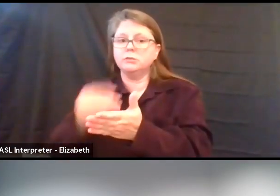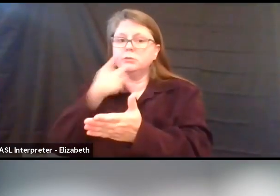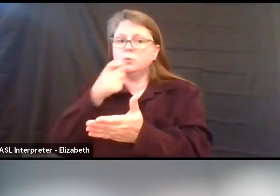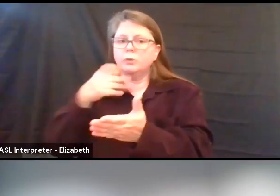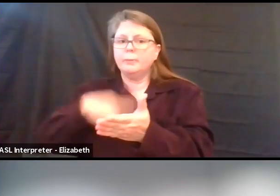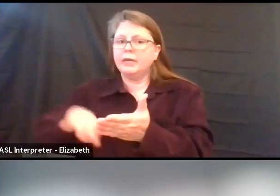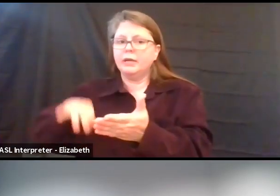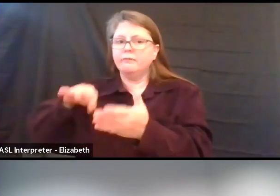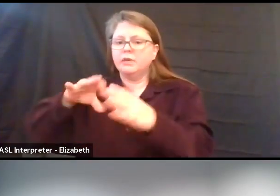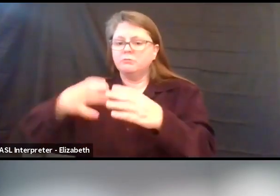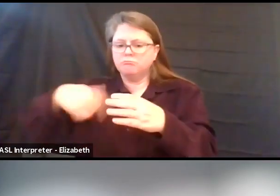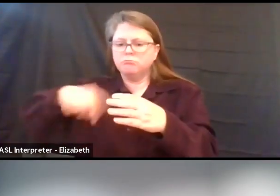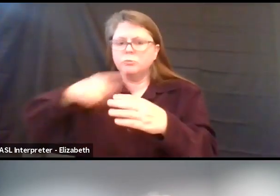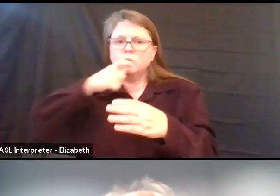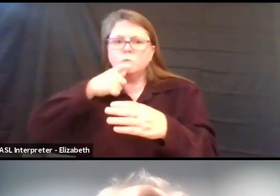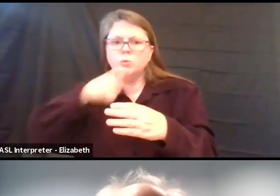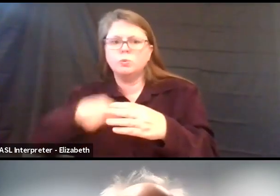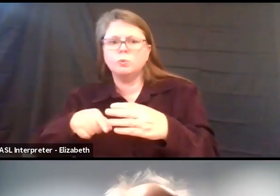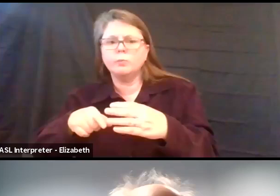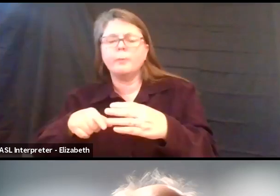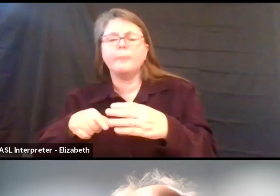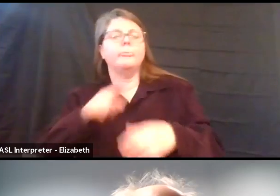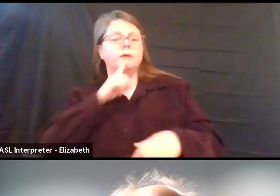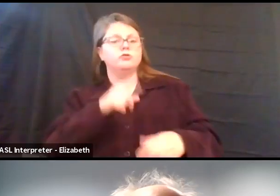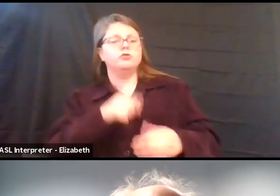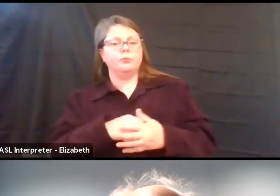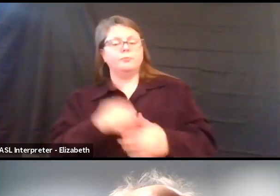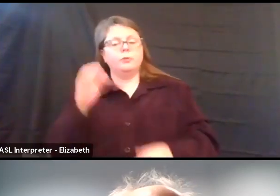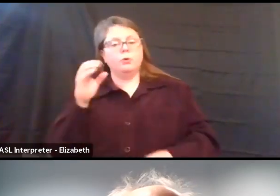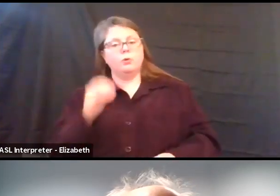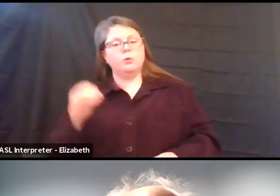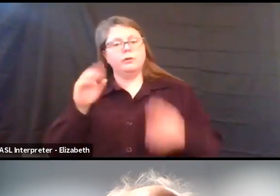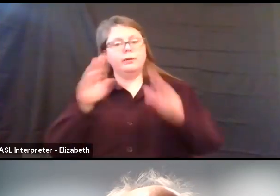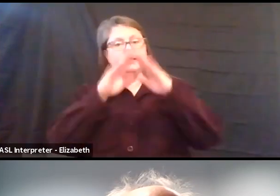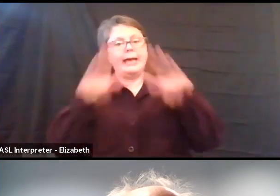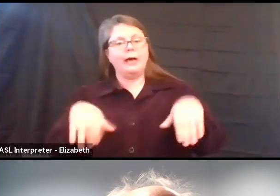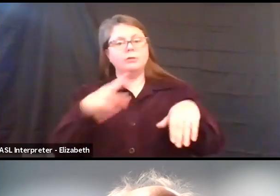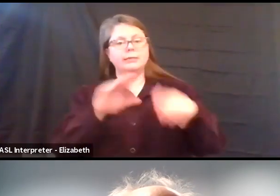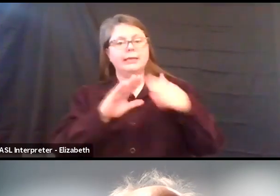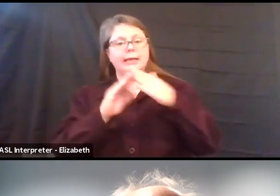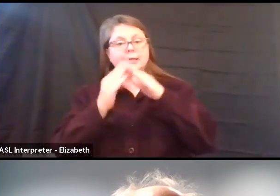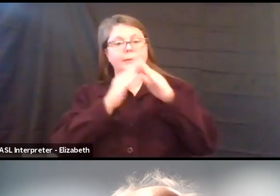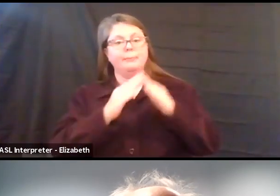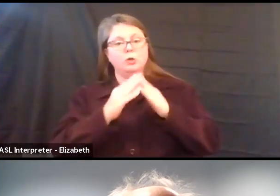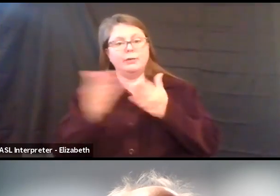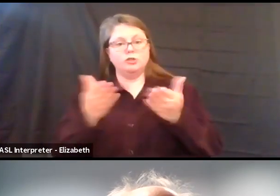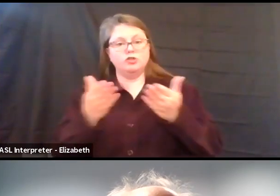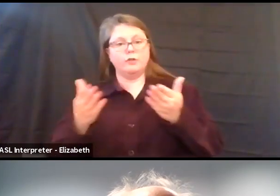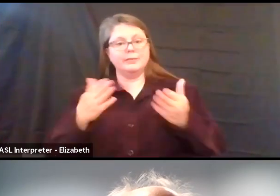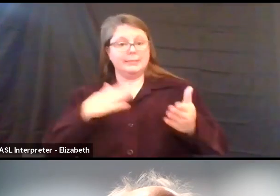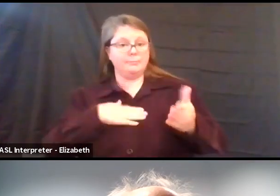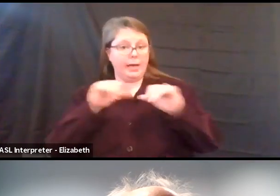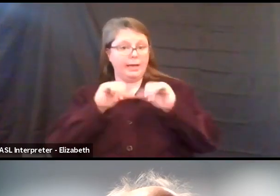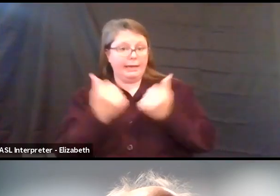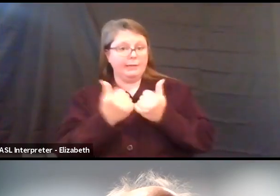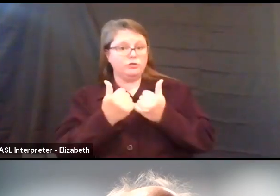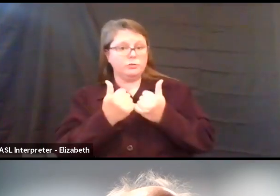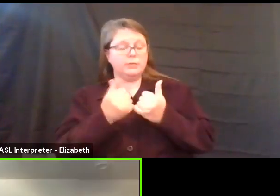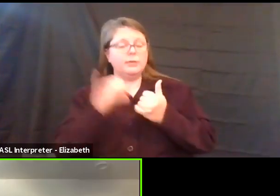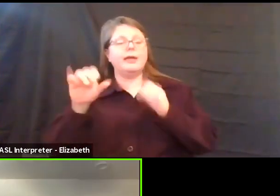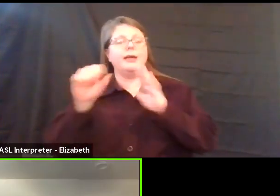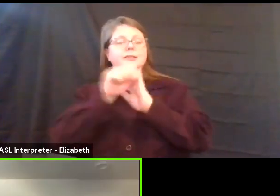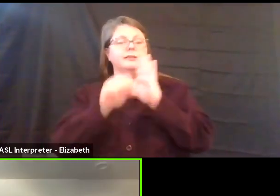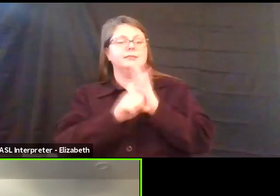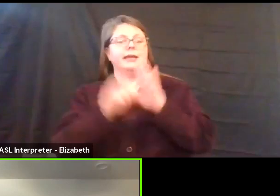Sure. So Oregon Housing and Community Services, my agency, which is the state housing finance